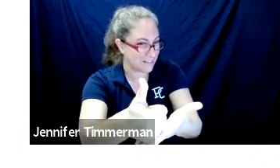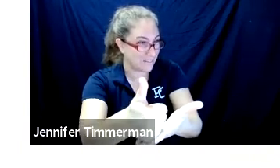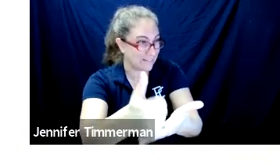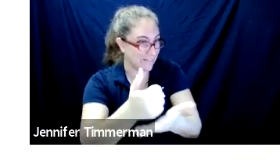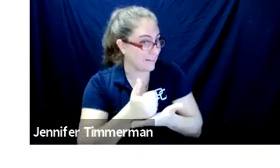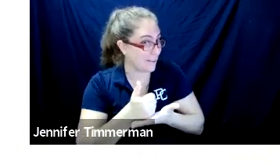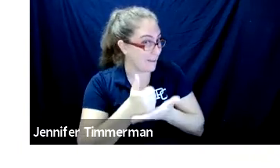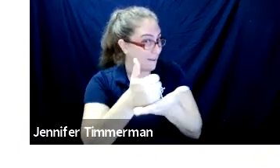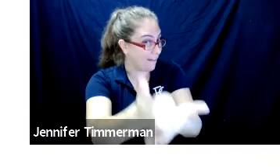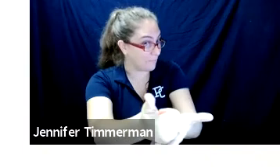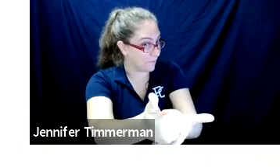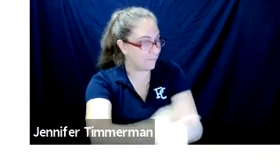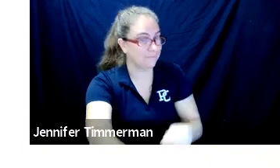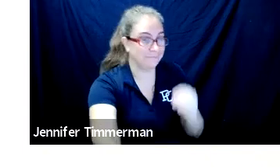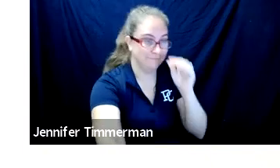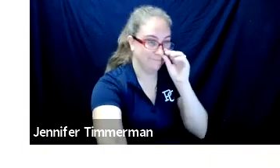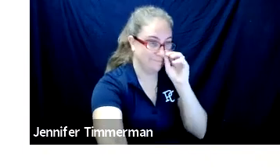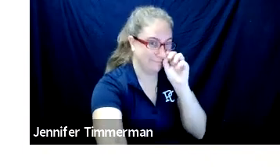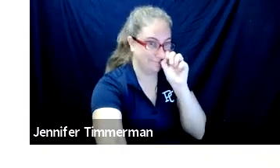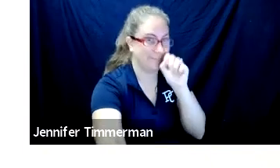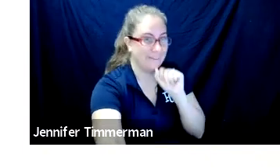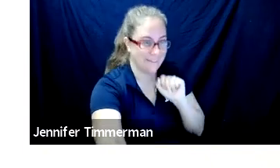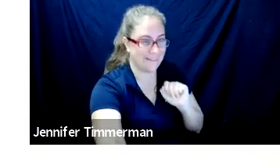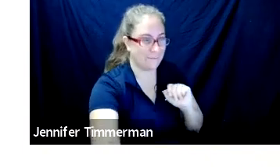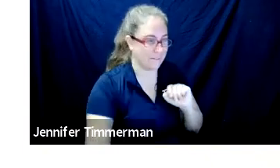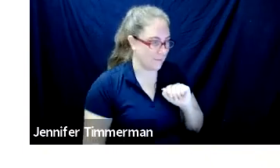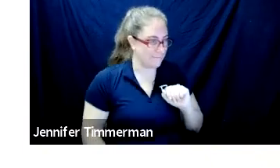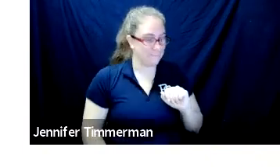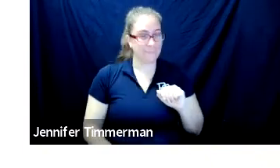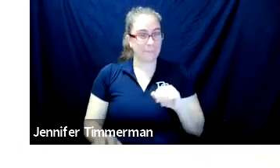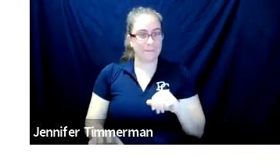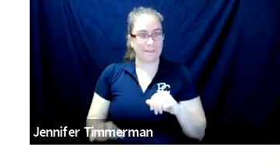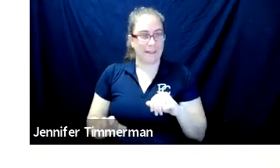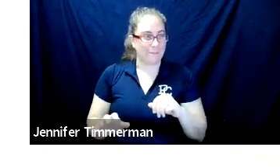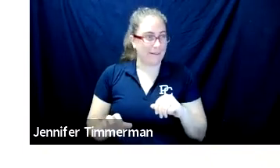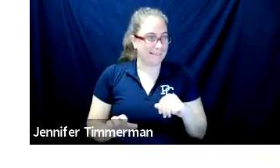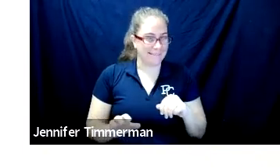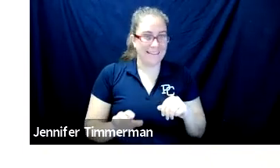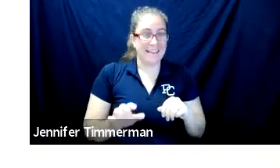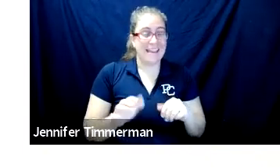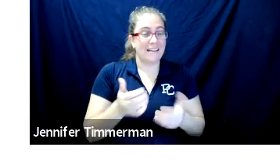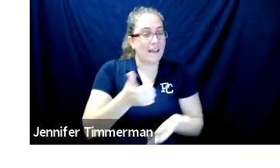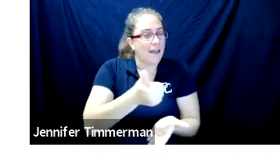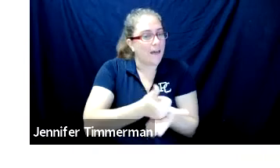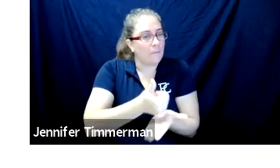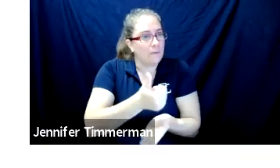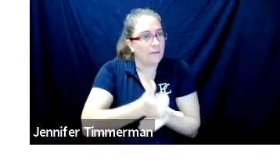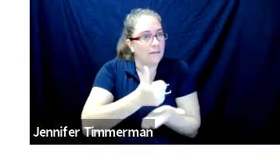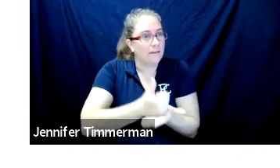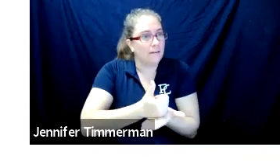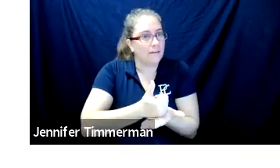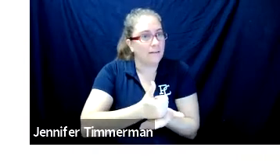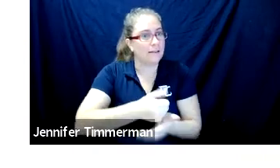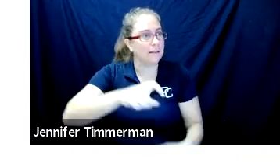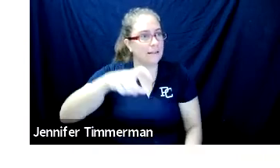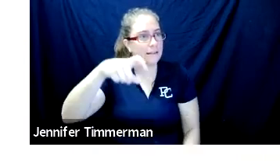no kind of question. Help you. Good. Good eyebrows, Bob. Good eyebrows. Help.